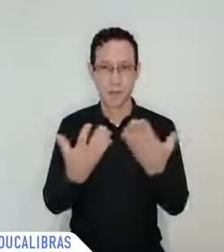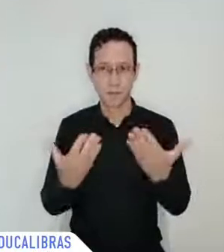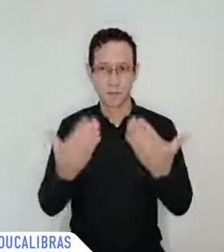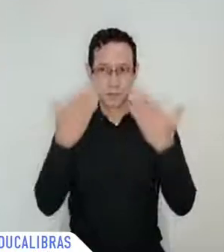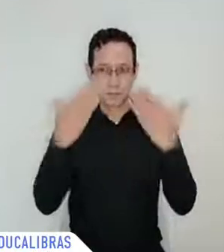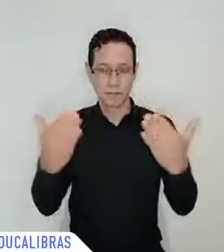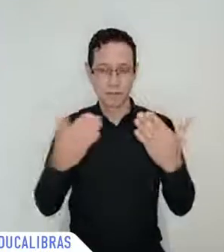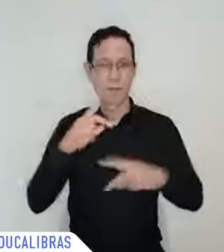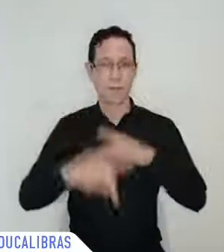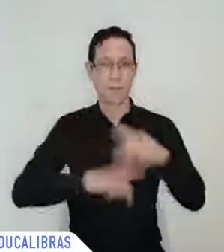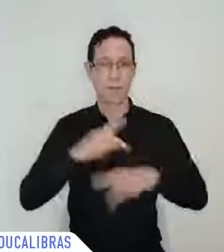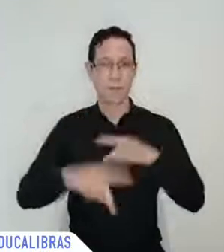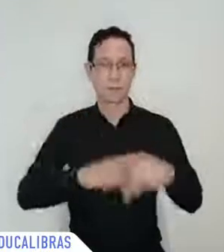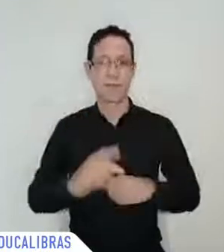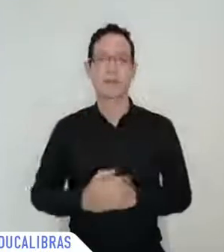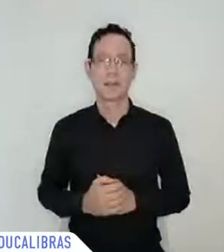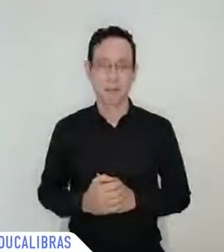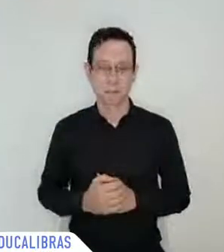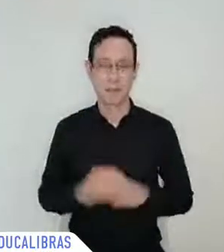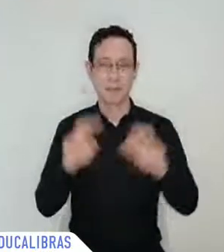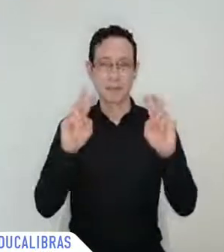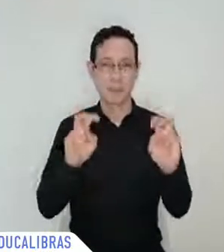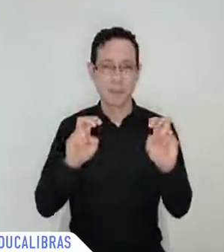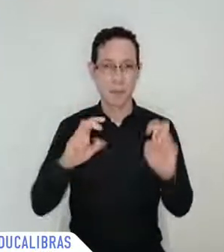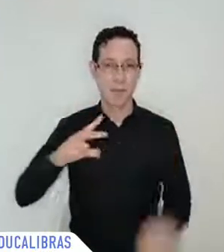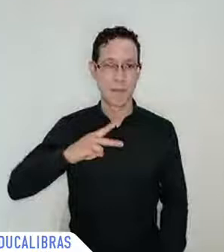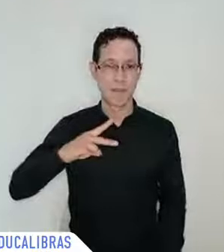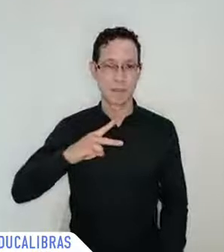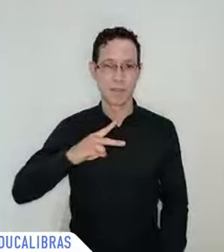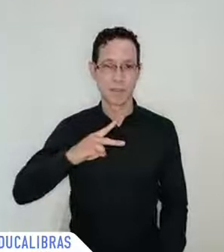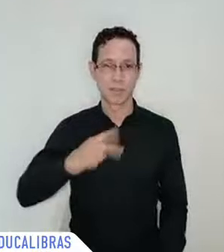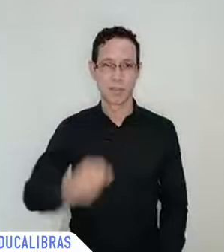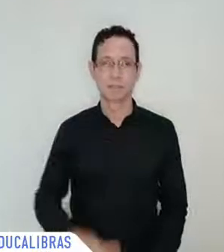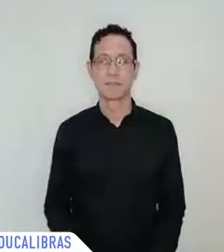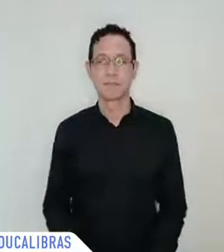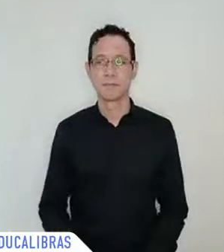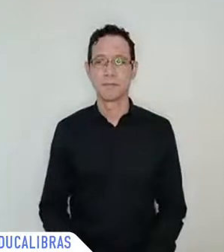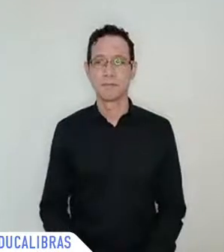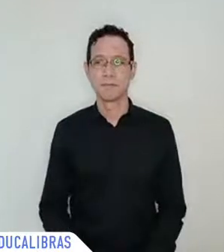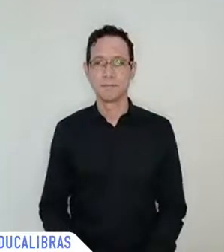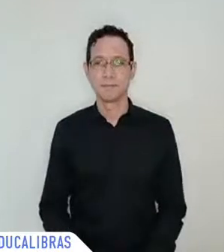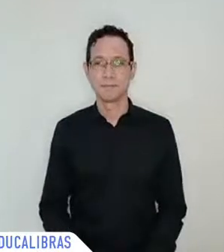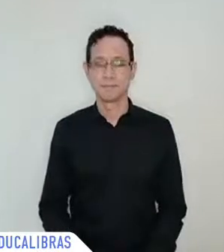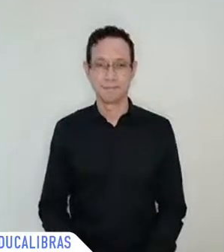All this will limit the access to information.